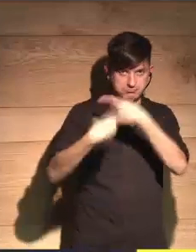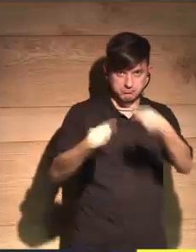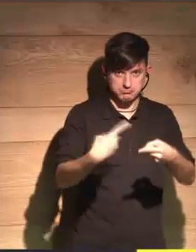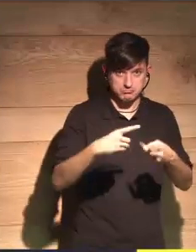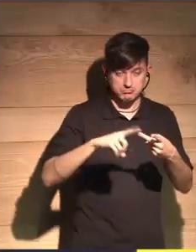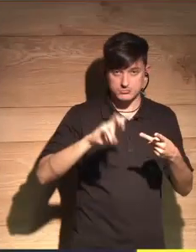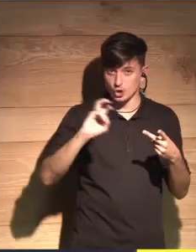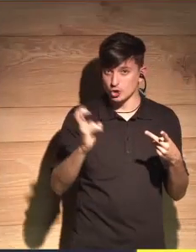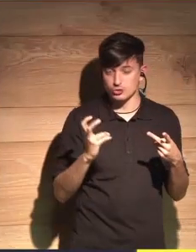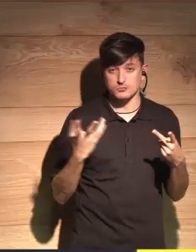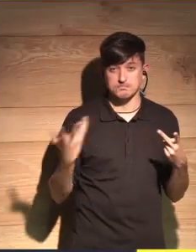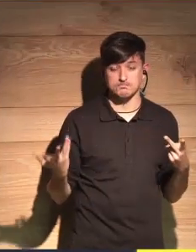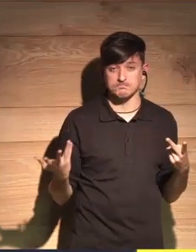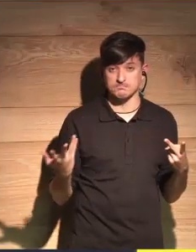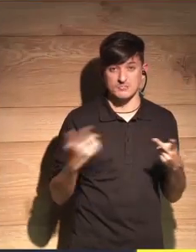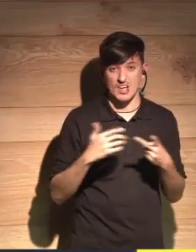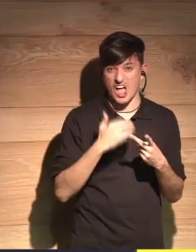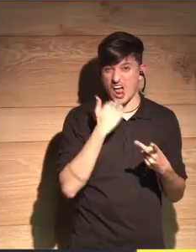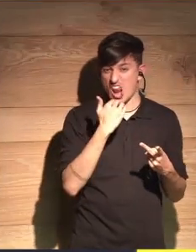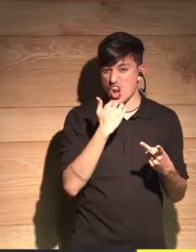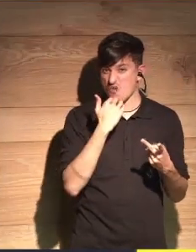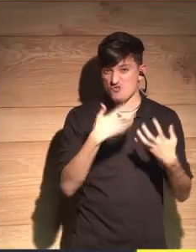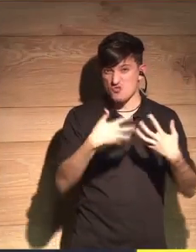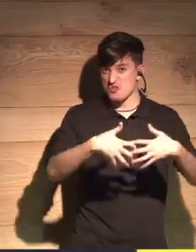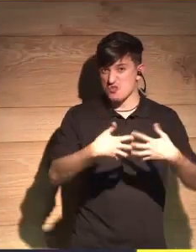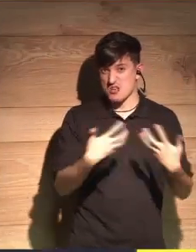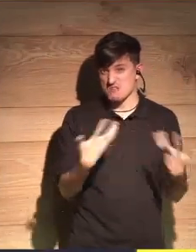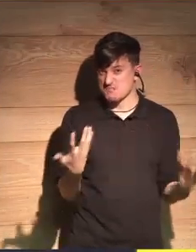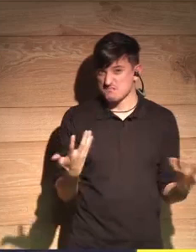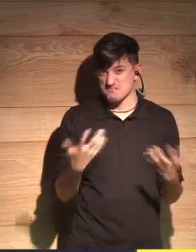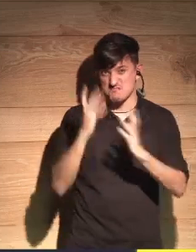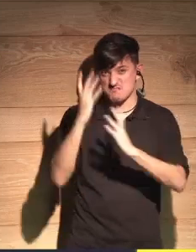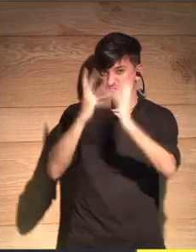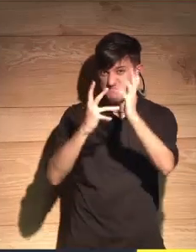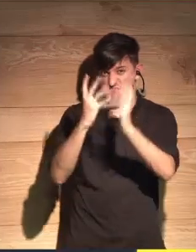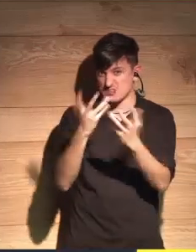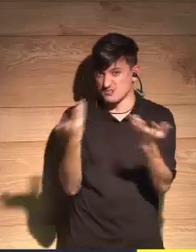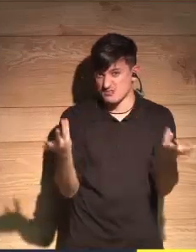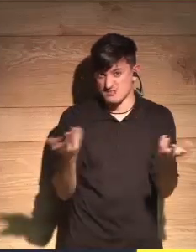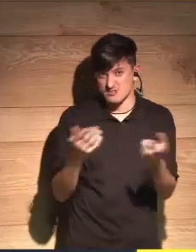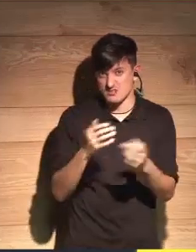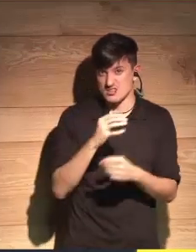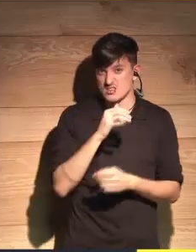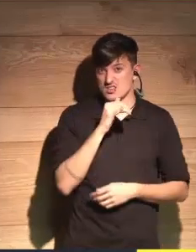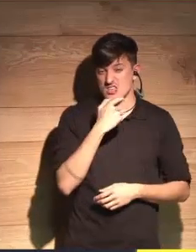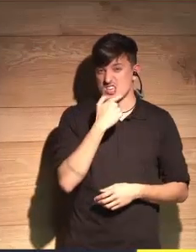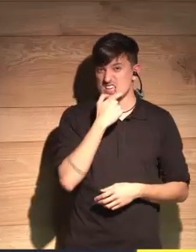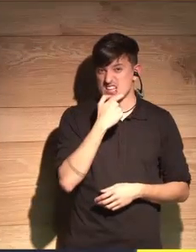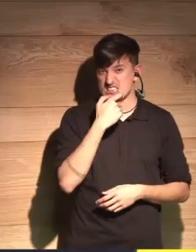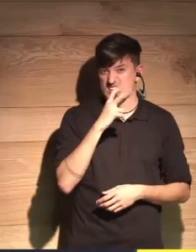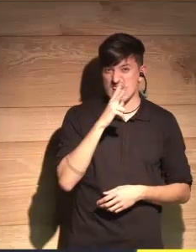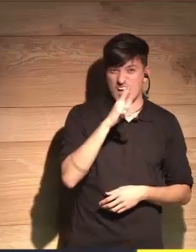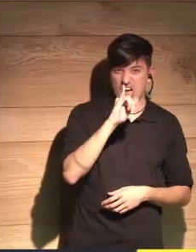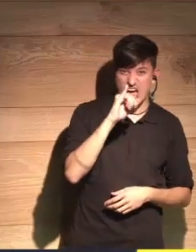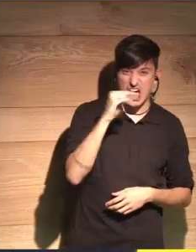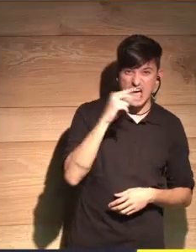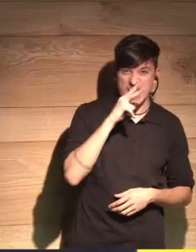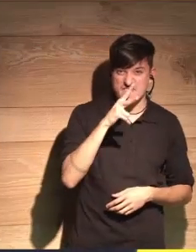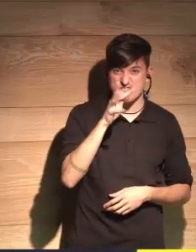financial systems, the traditional banking system and then something that works basically with algorithms,